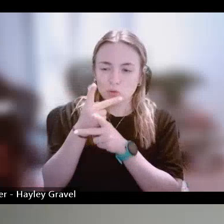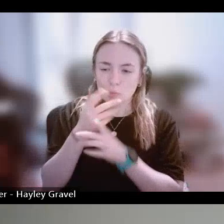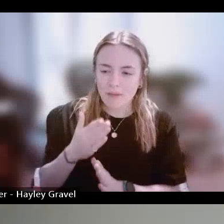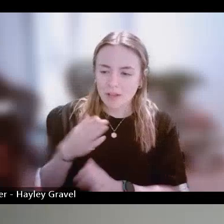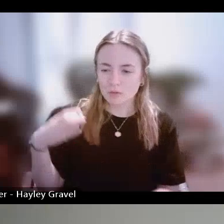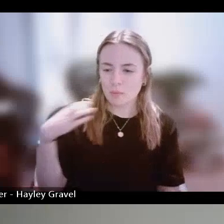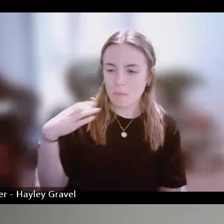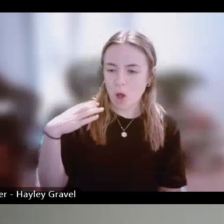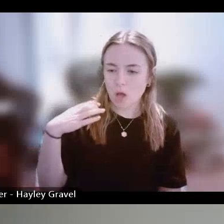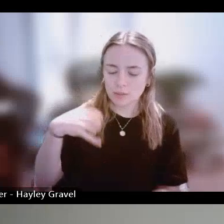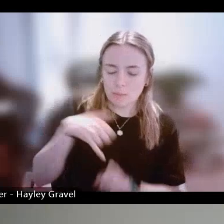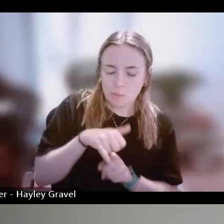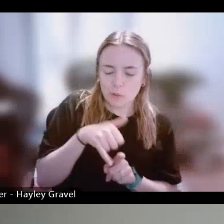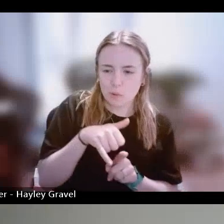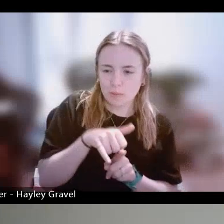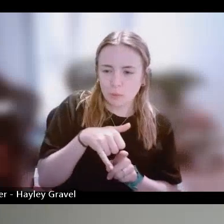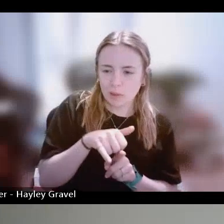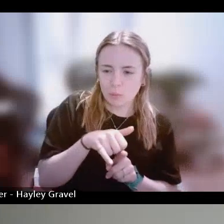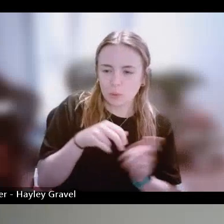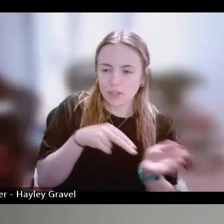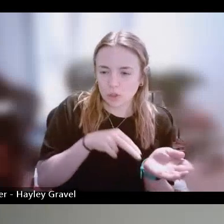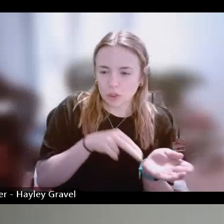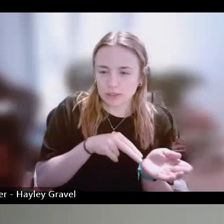Yeah. What else did you say?